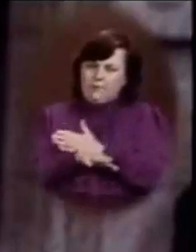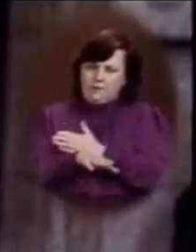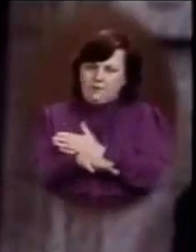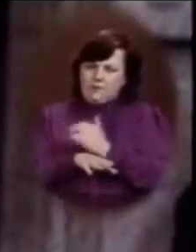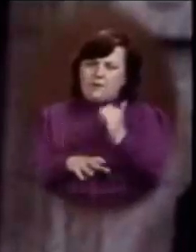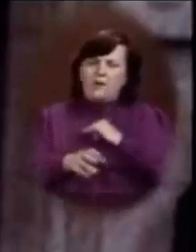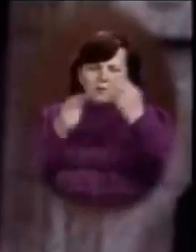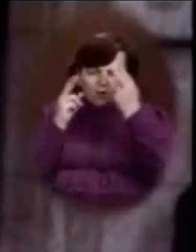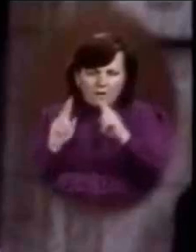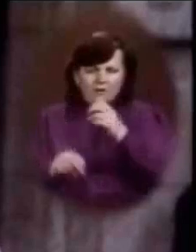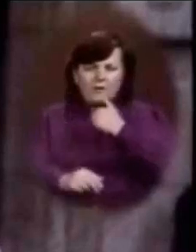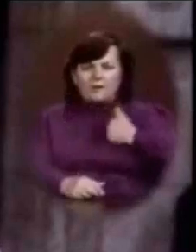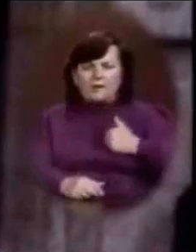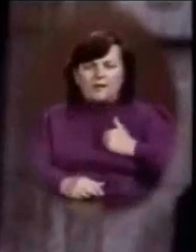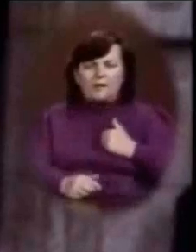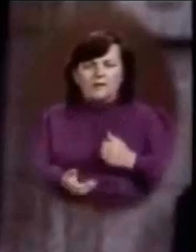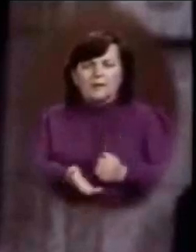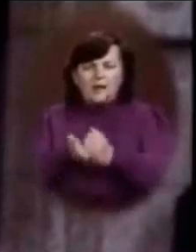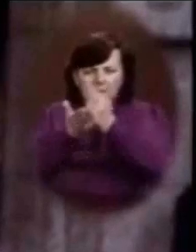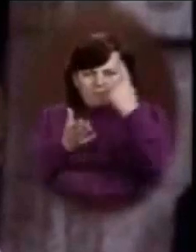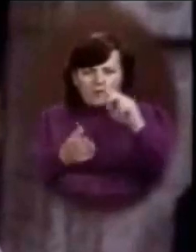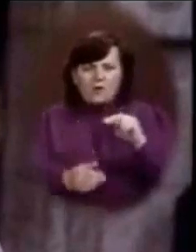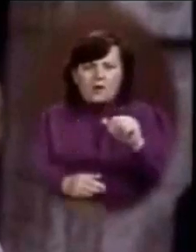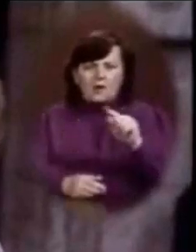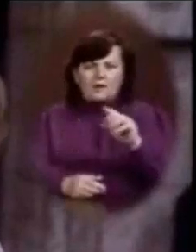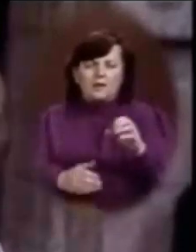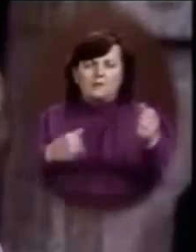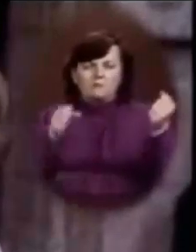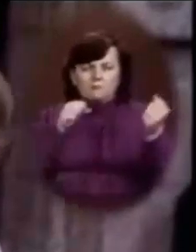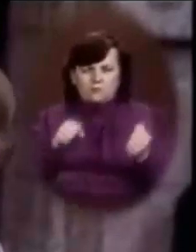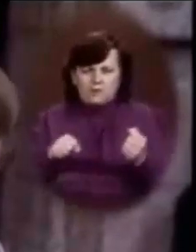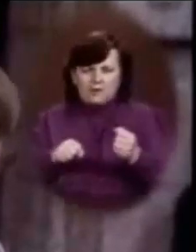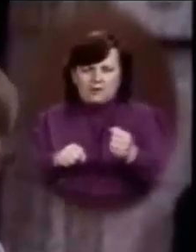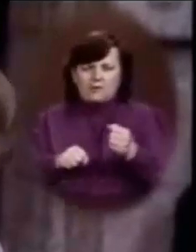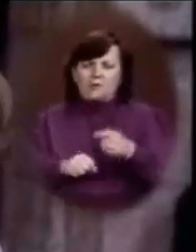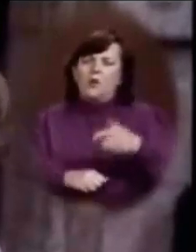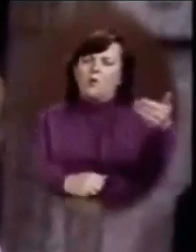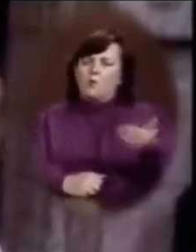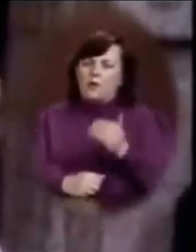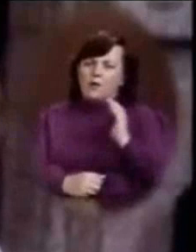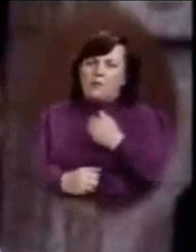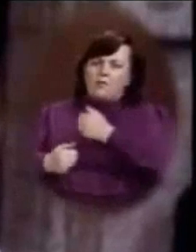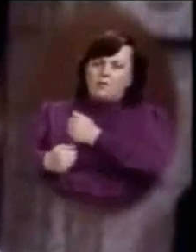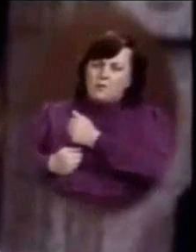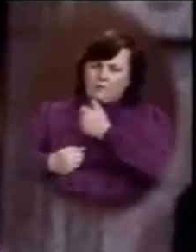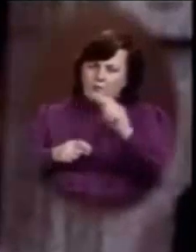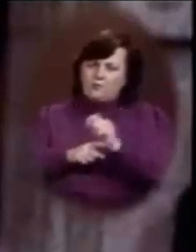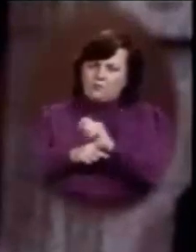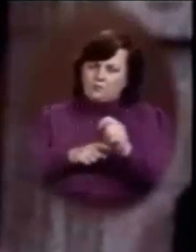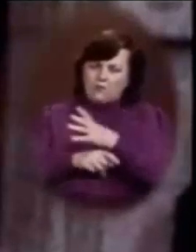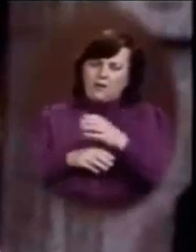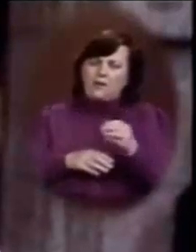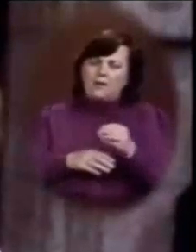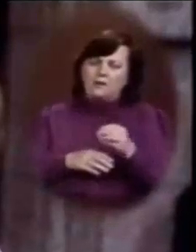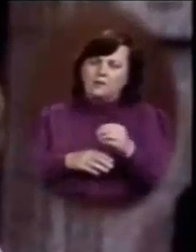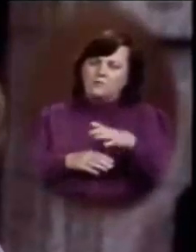NATO's strength and success by the way in which she welcomes our troops to train and exercise, by the resolute manner in